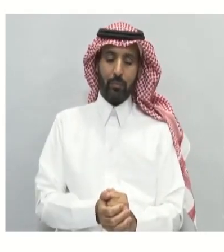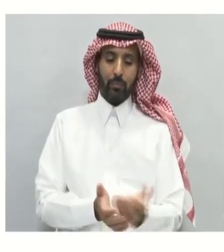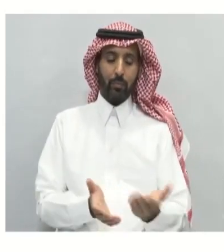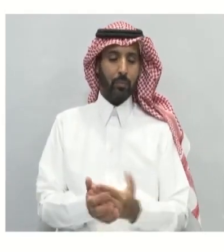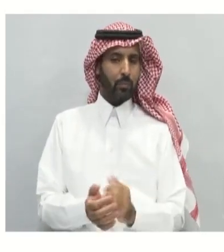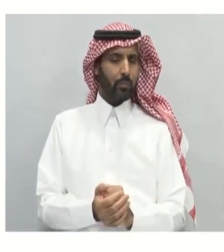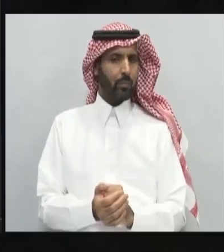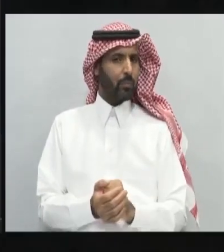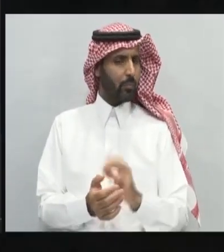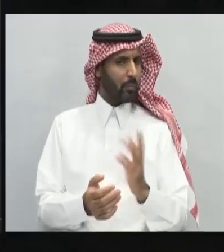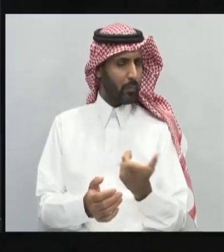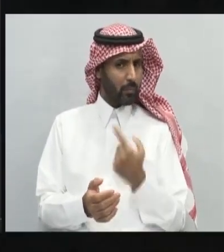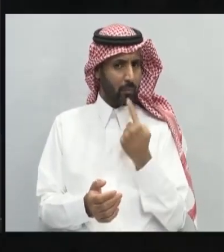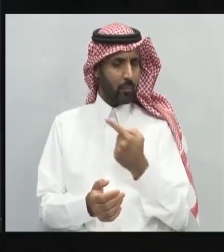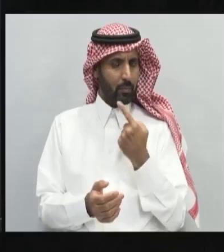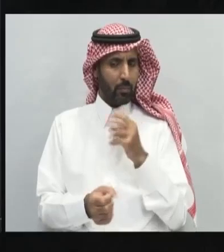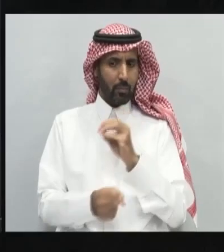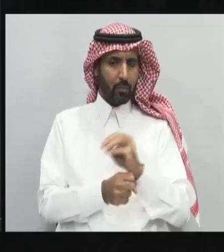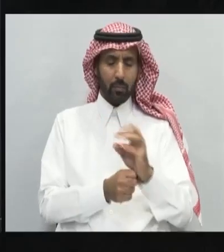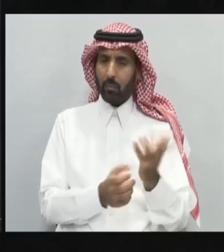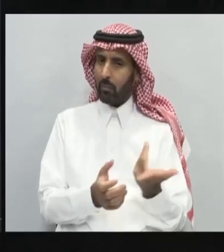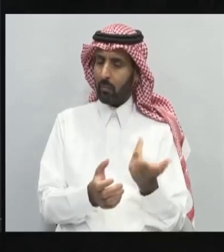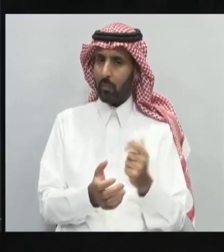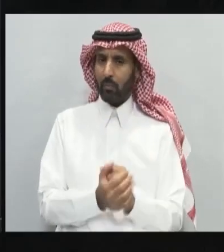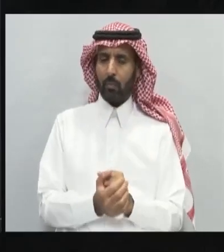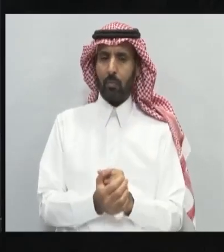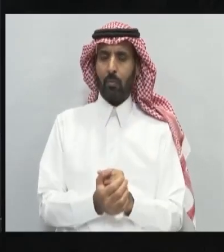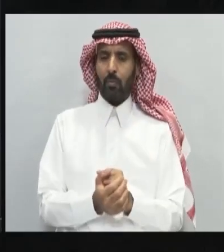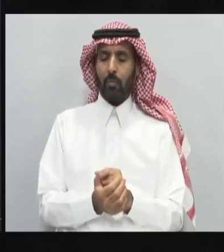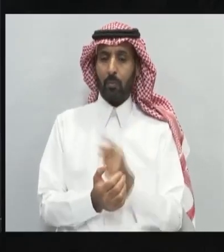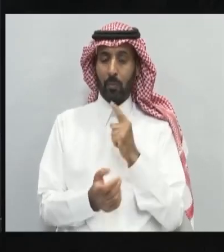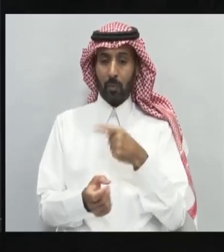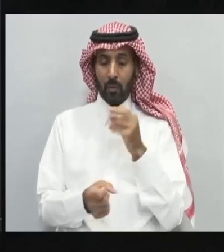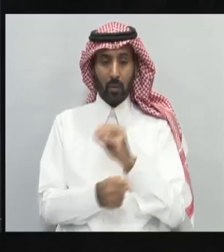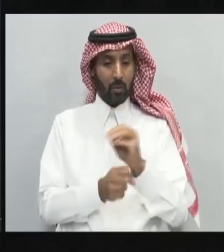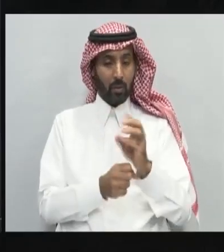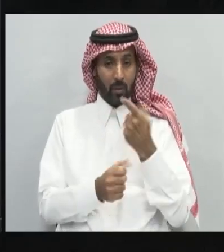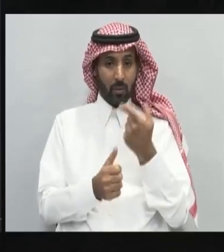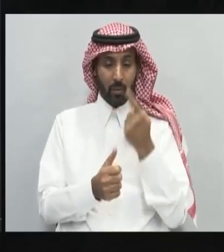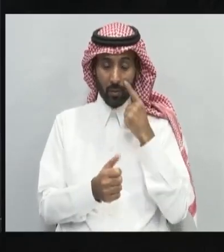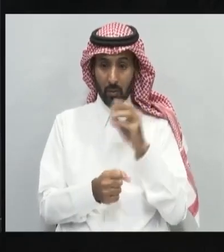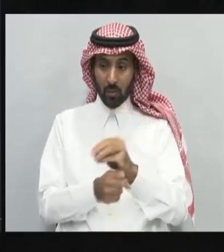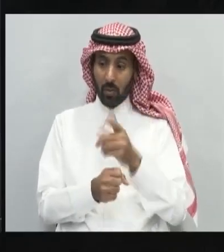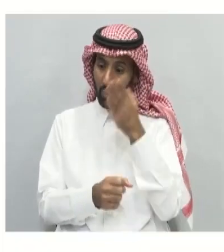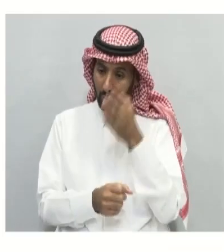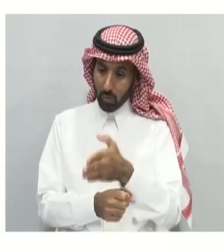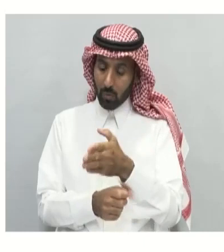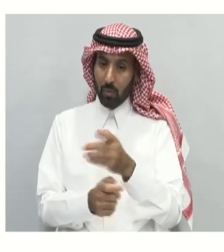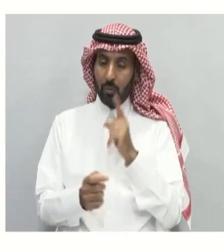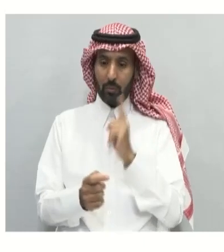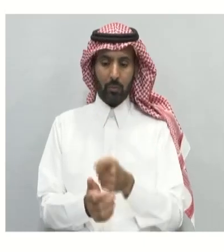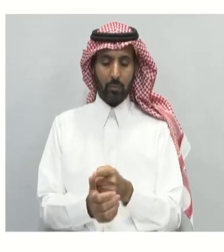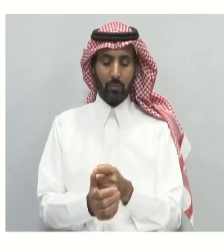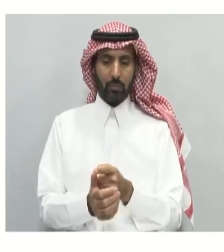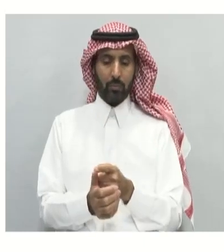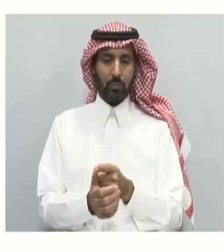So, what is the speaker trying to do in here? He is actually trying to give directions. What did